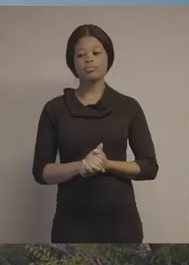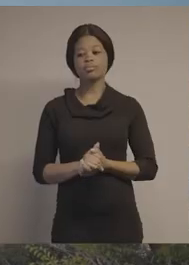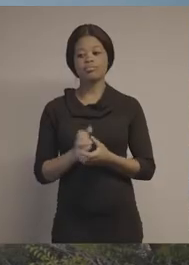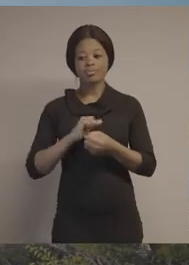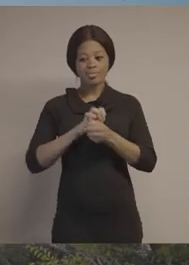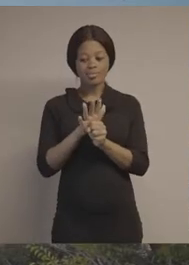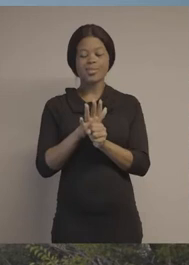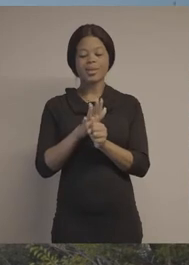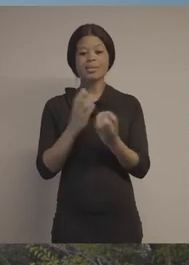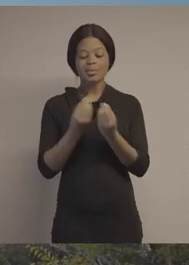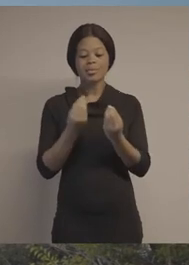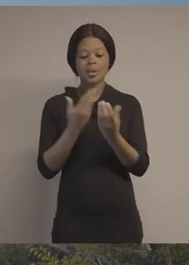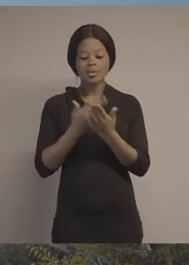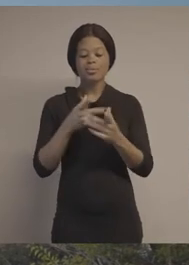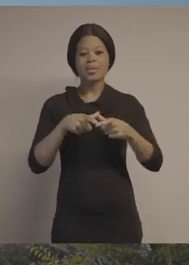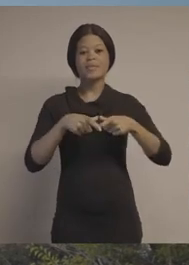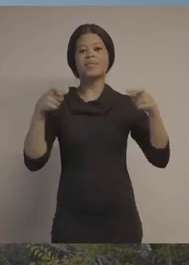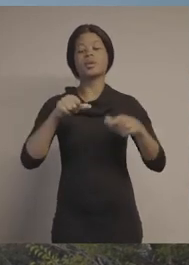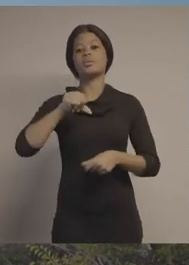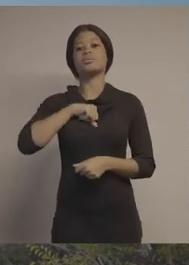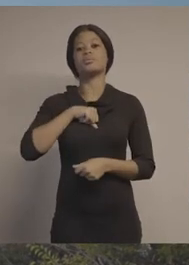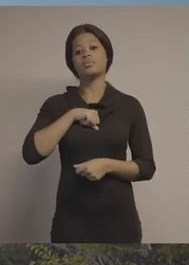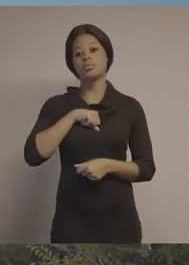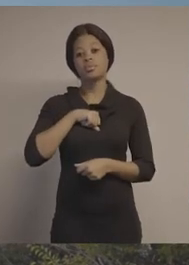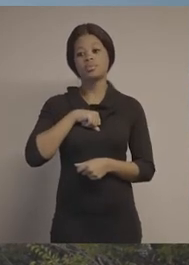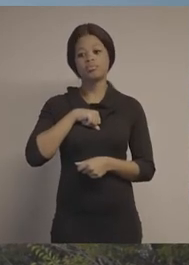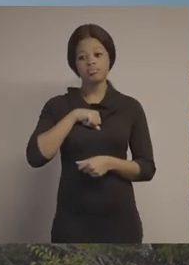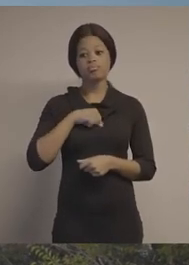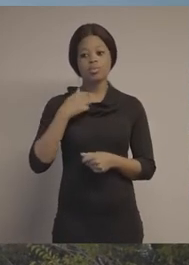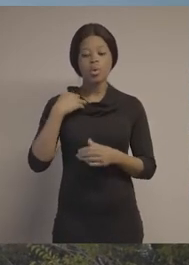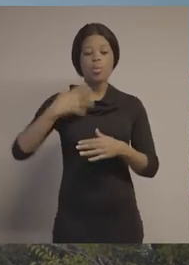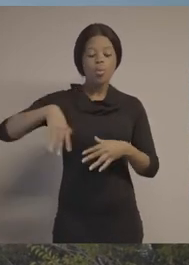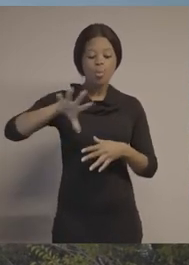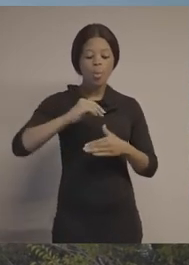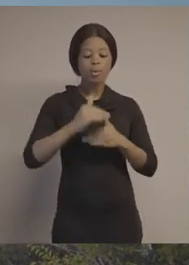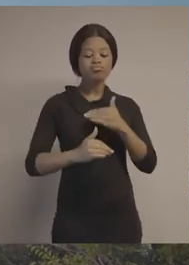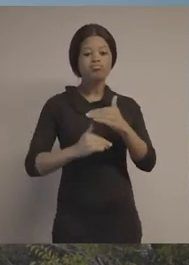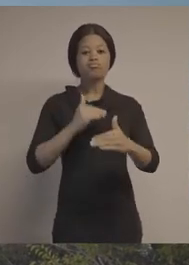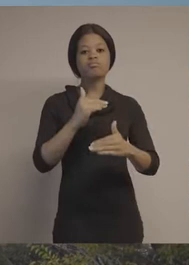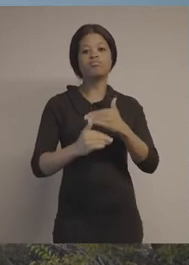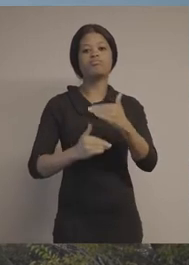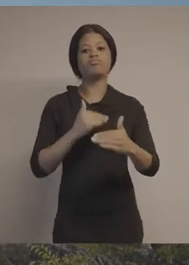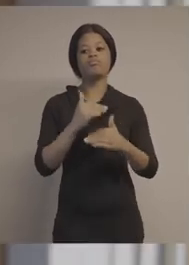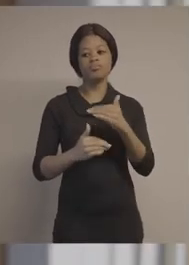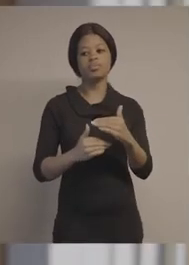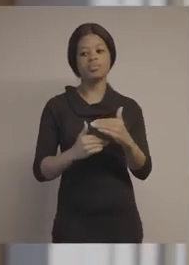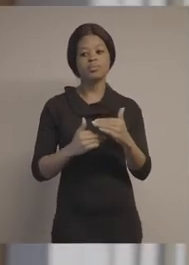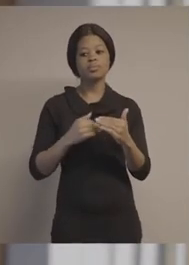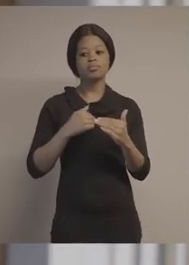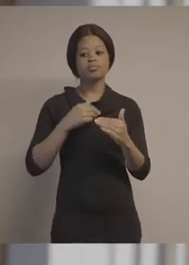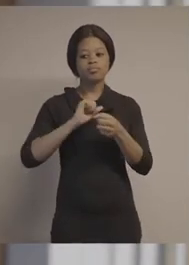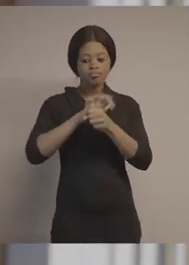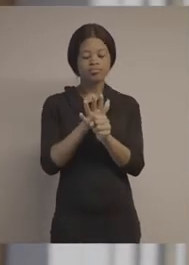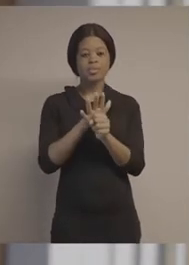goede. COVID is een rerige ding waar je bij je ziek kan maken. So, toen moest ik door allerlei fases en goed te gaan. En rechter